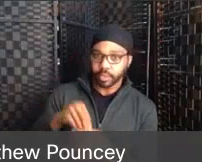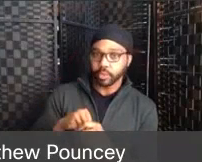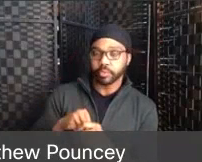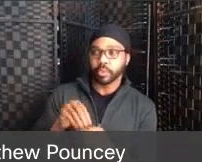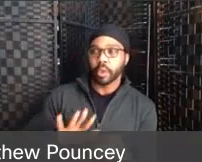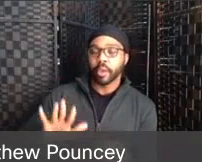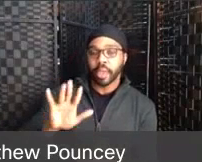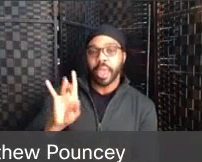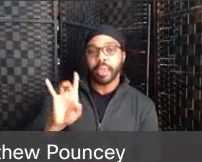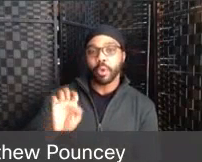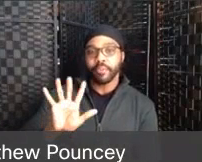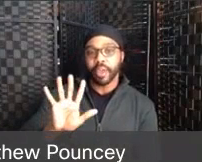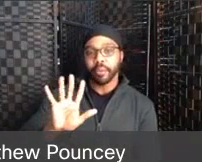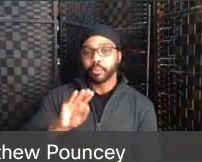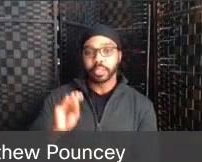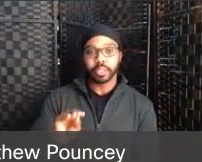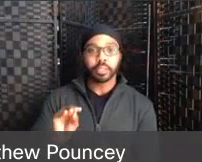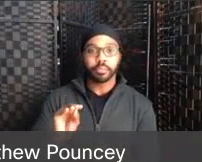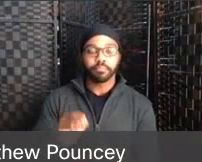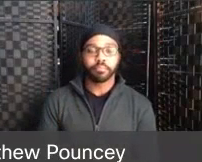about 8.5%.